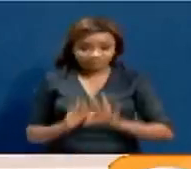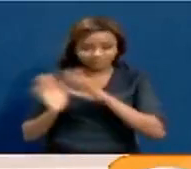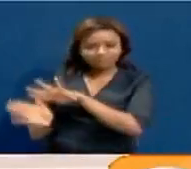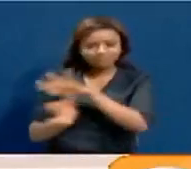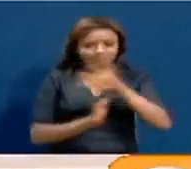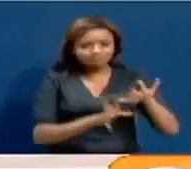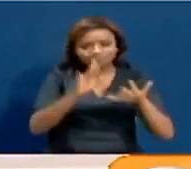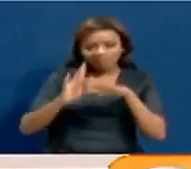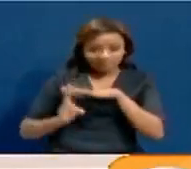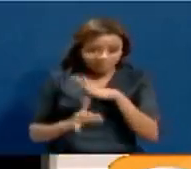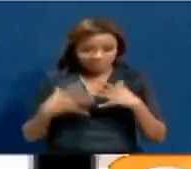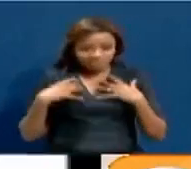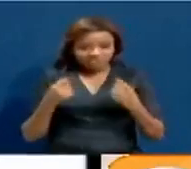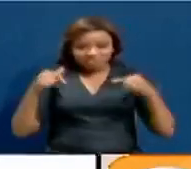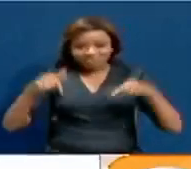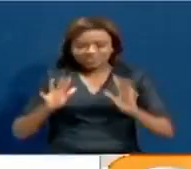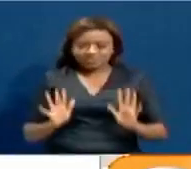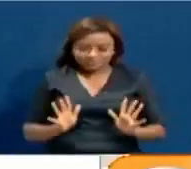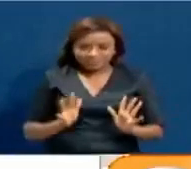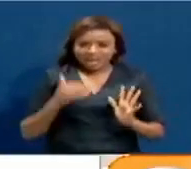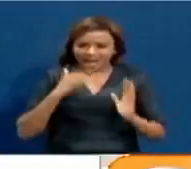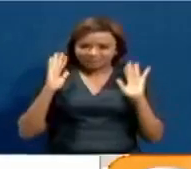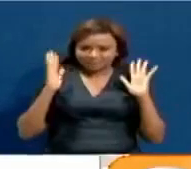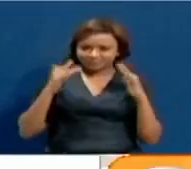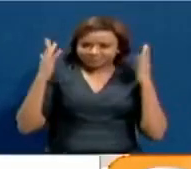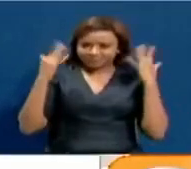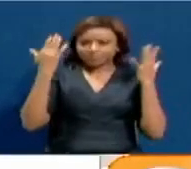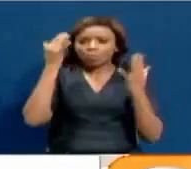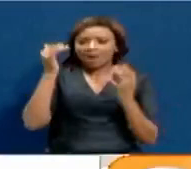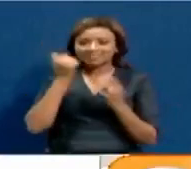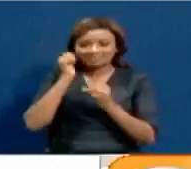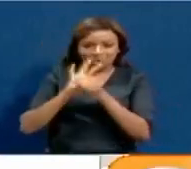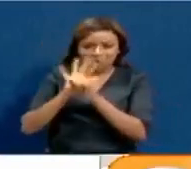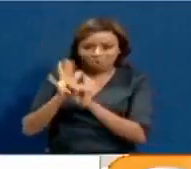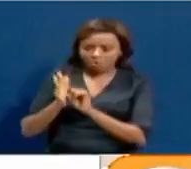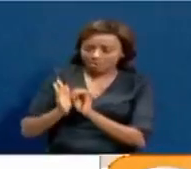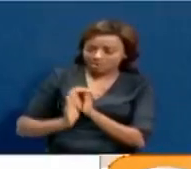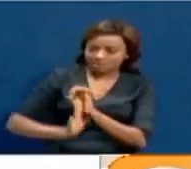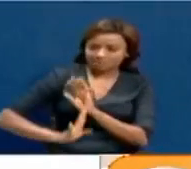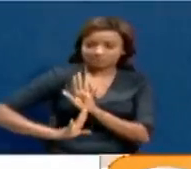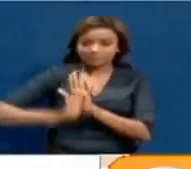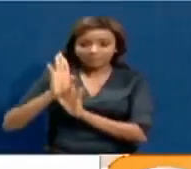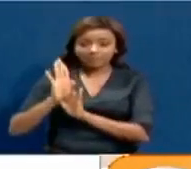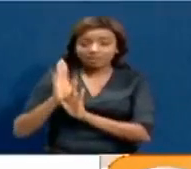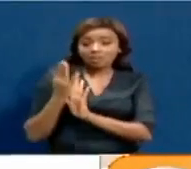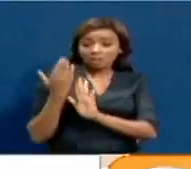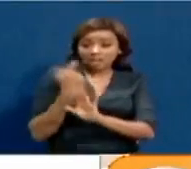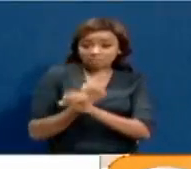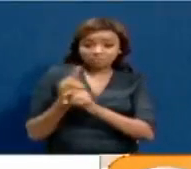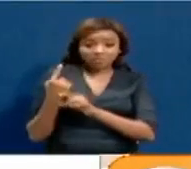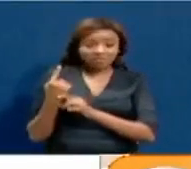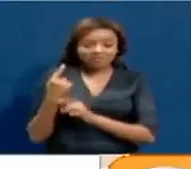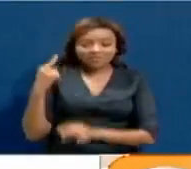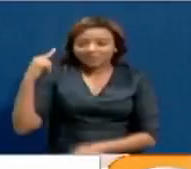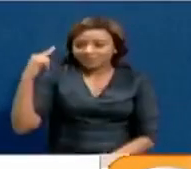The Ministry of Health is tonight raising concern over the spike of infections in the country, terming the last 1 week as the